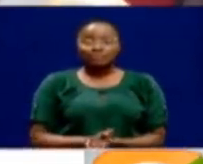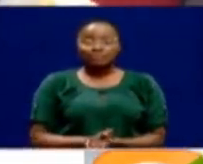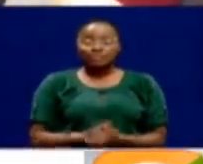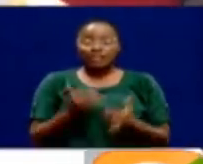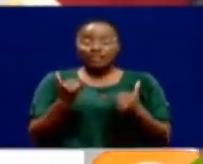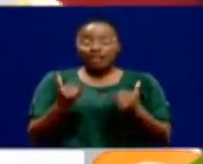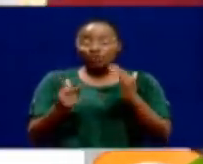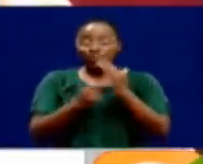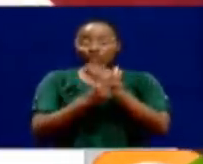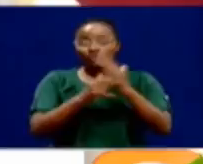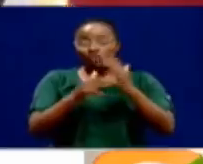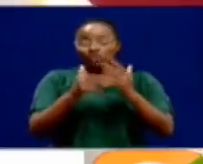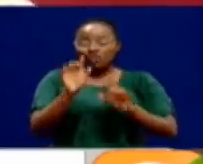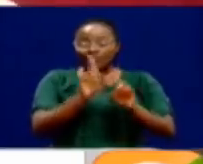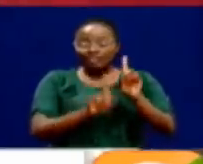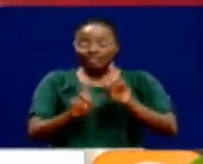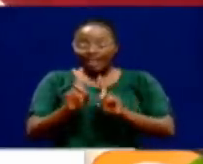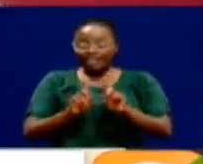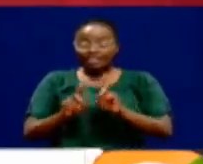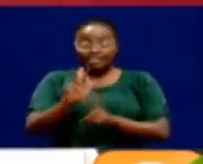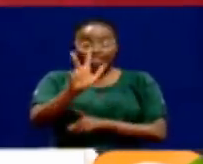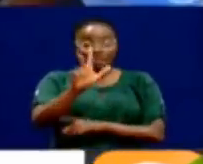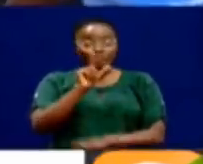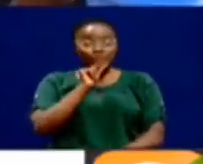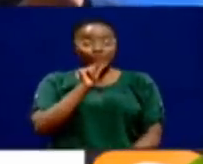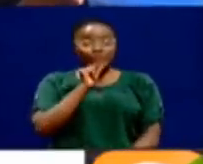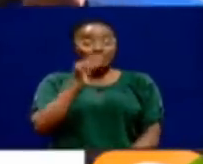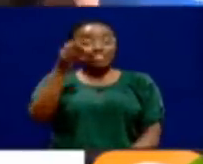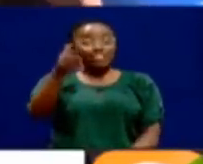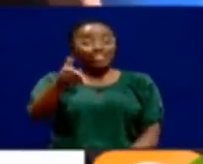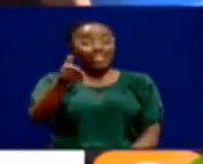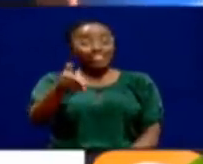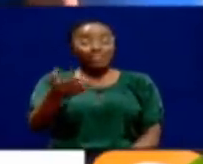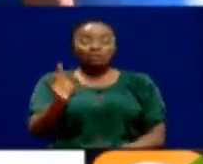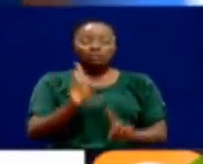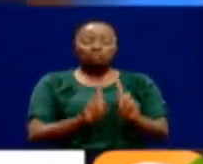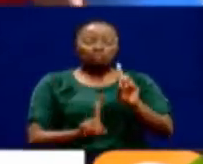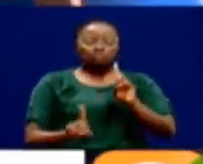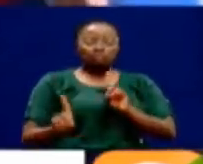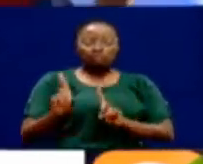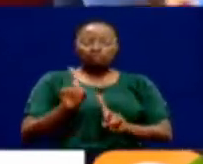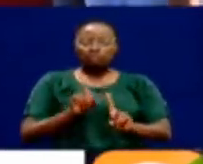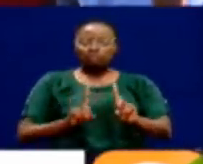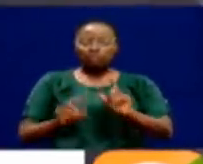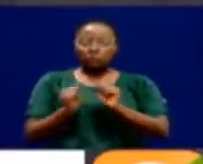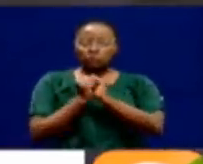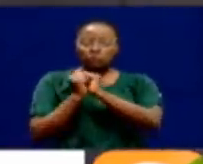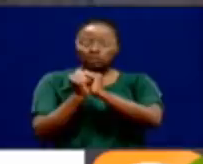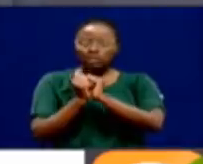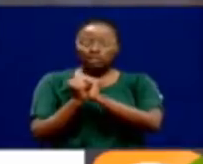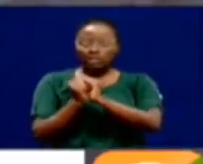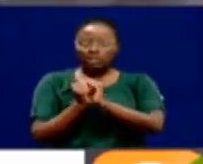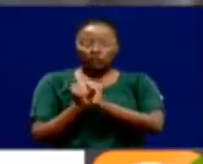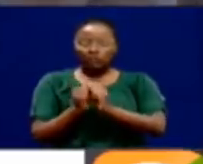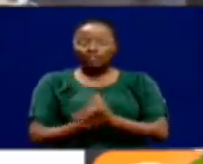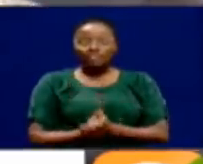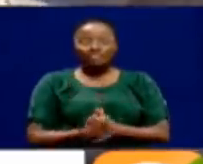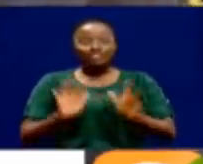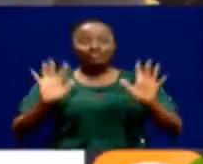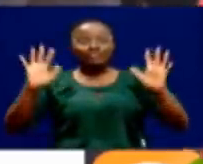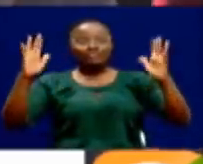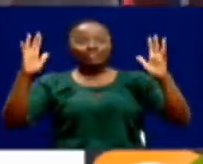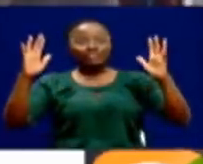The now famous little dancing trio were there, and we danced right along with them. Makofi,